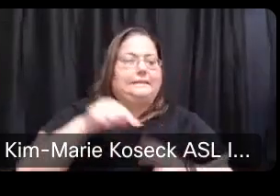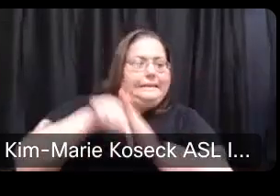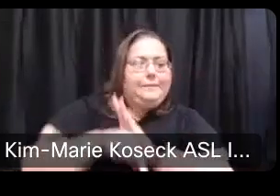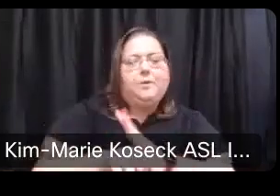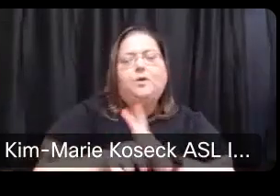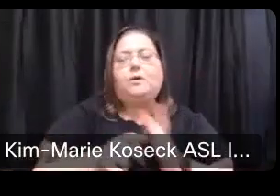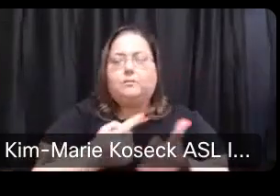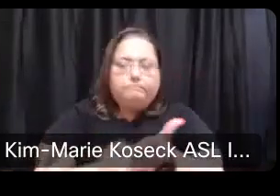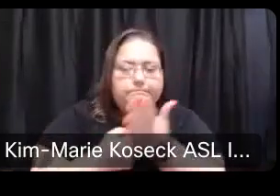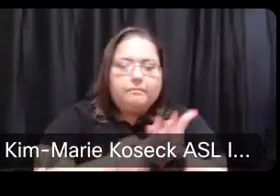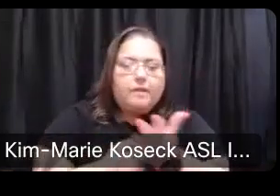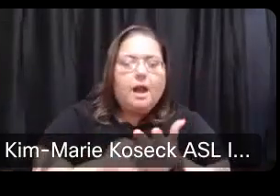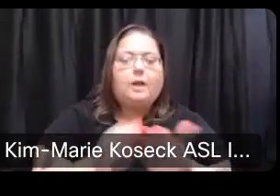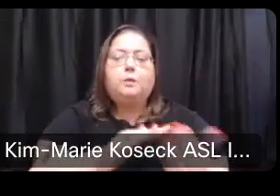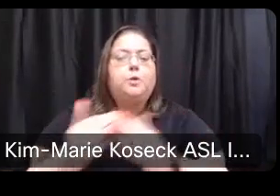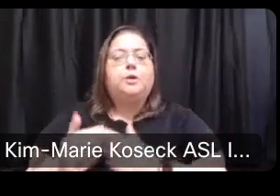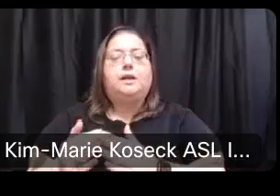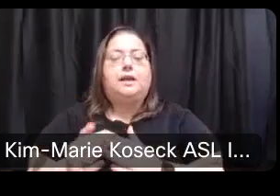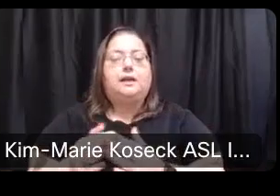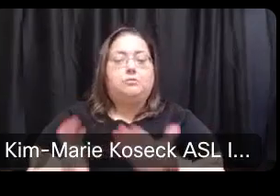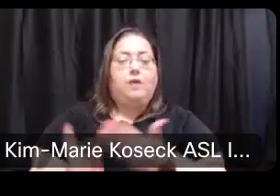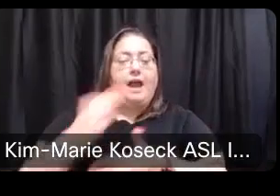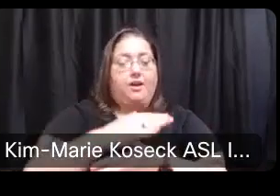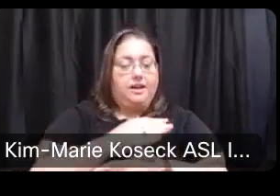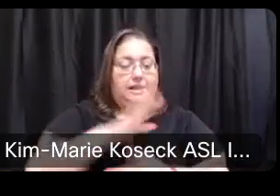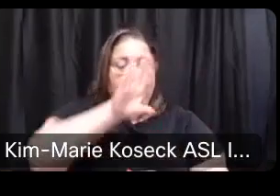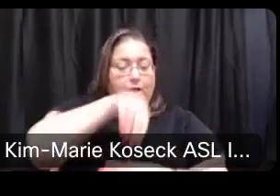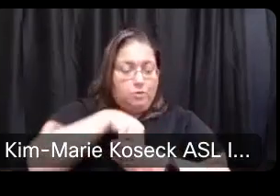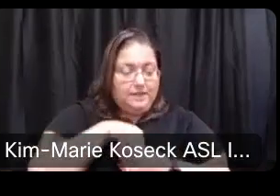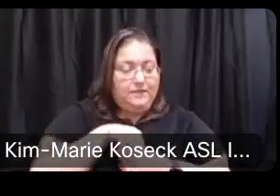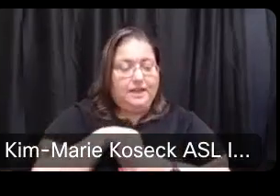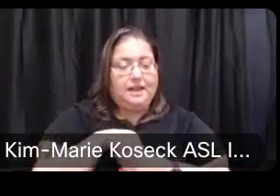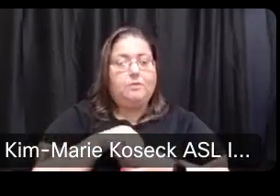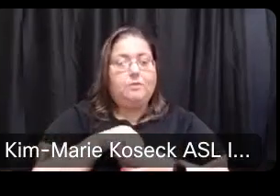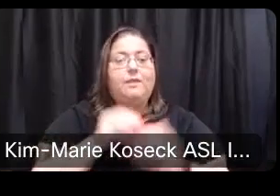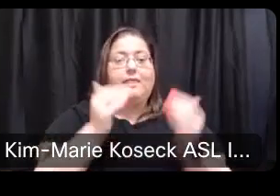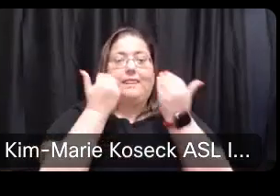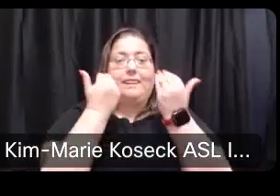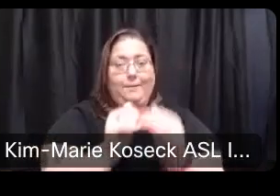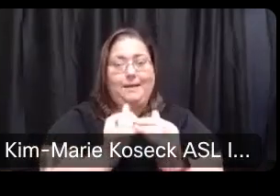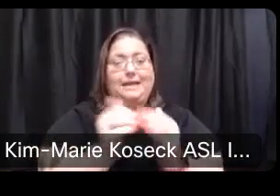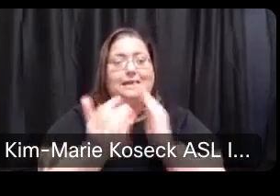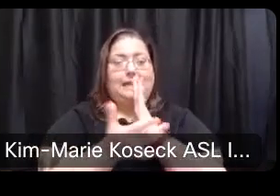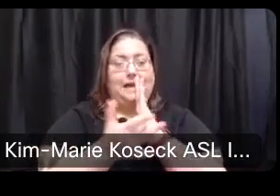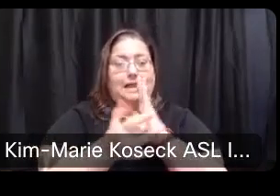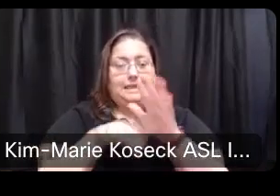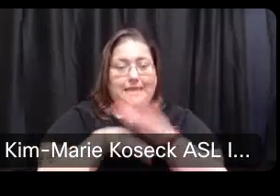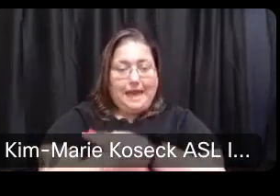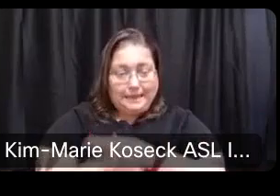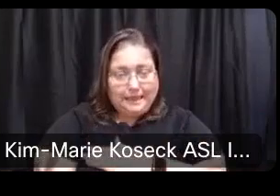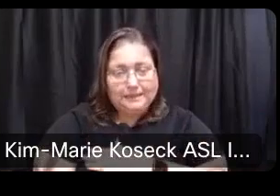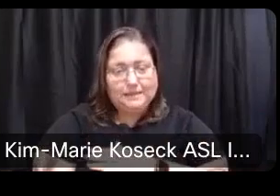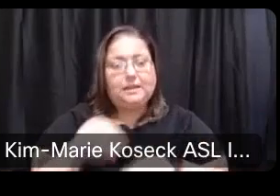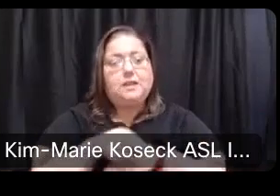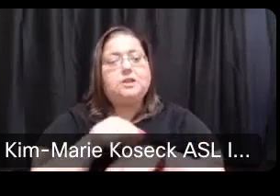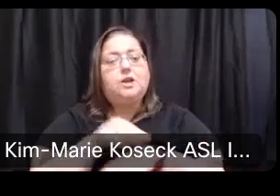on community priorities. To ensure inclusivity for those with limited technology access, consultants